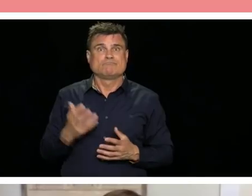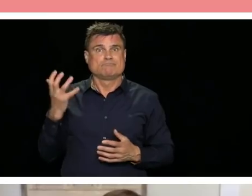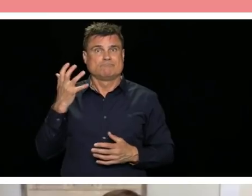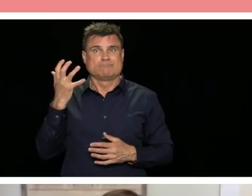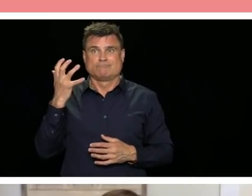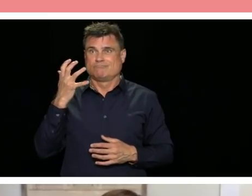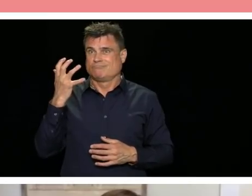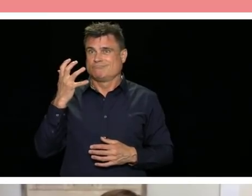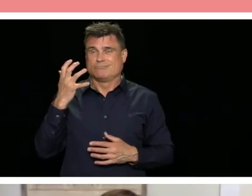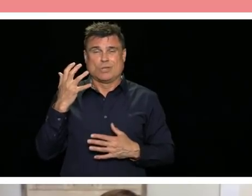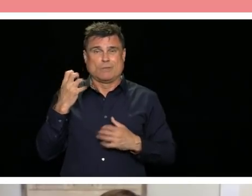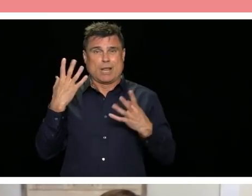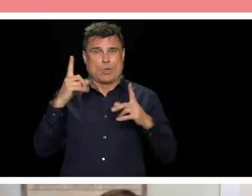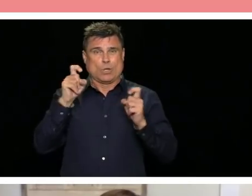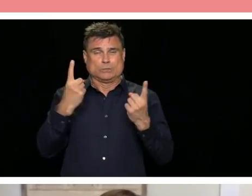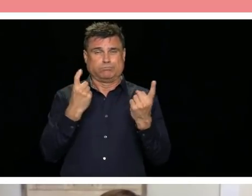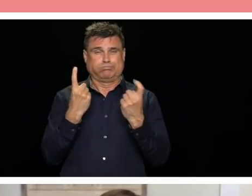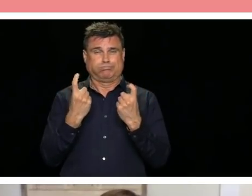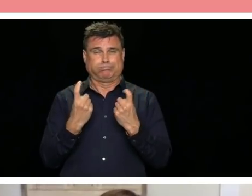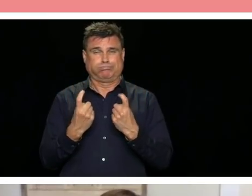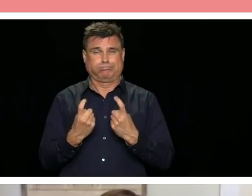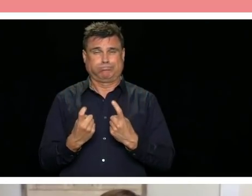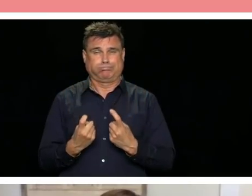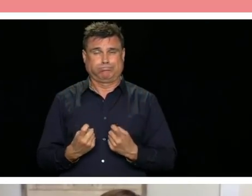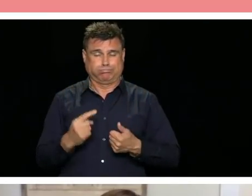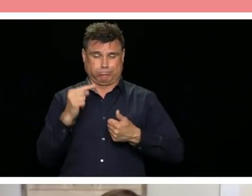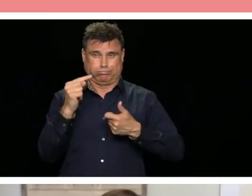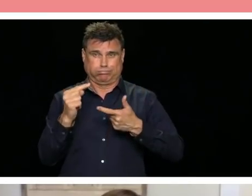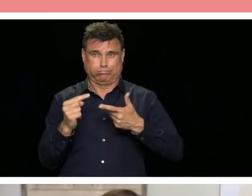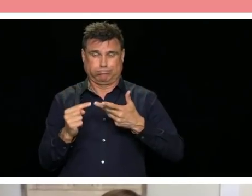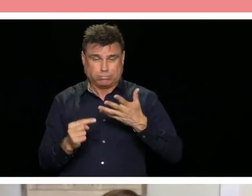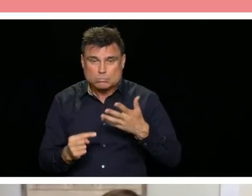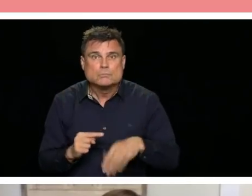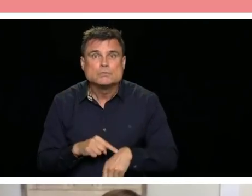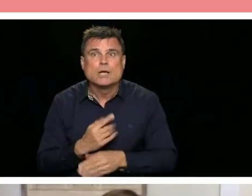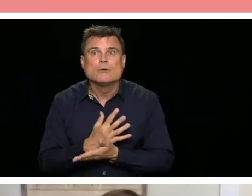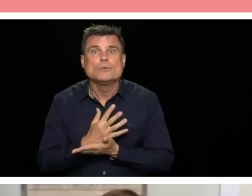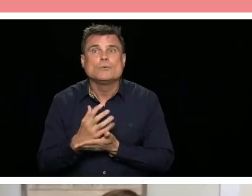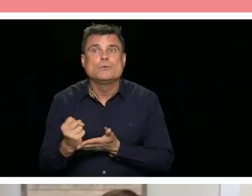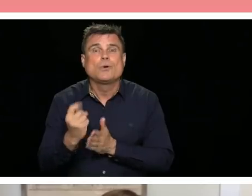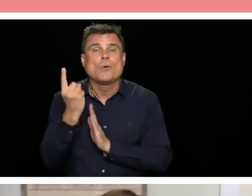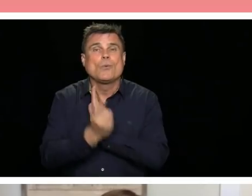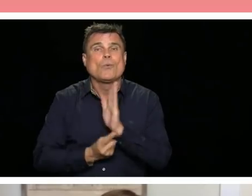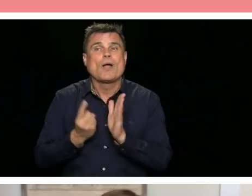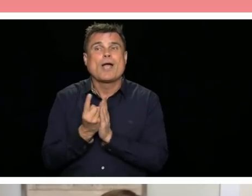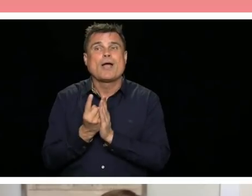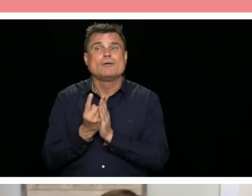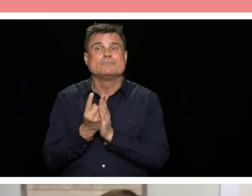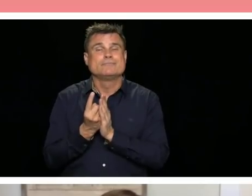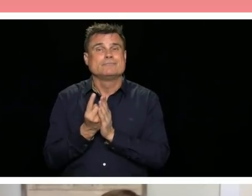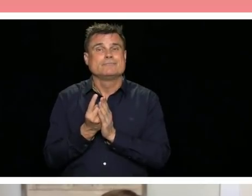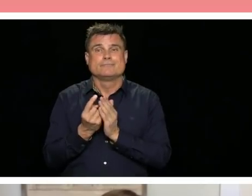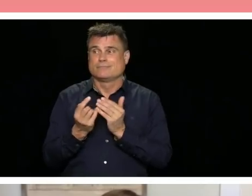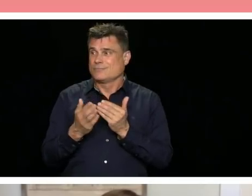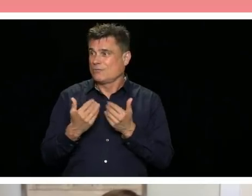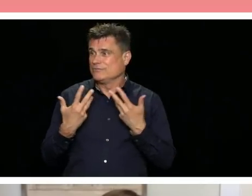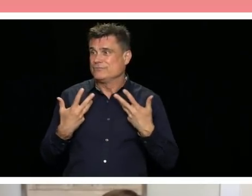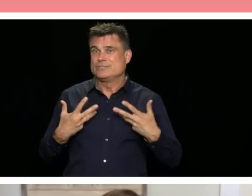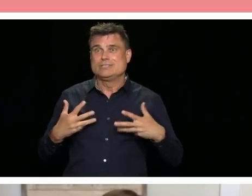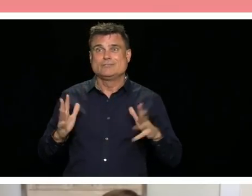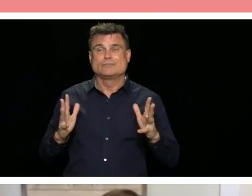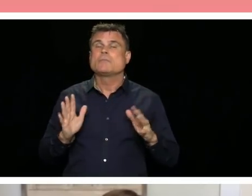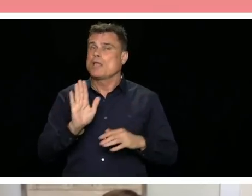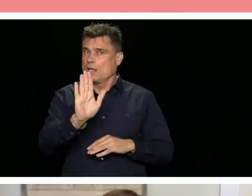to believe that our hour together is almost over. But before we leave, I do want to say a huge thank you